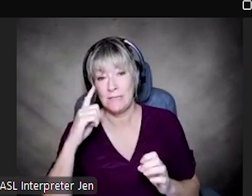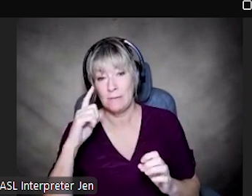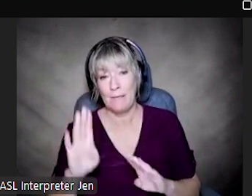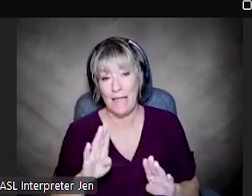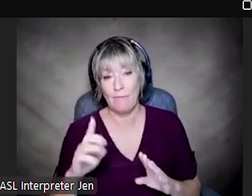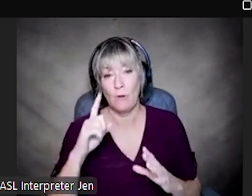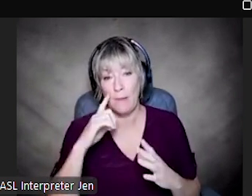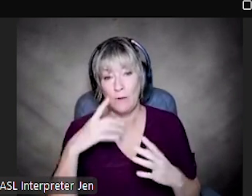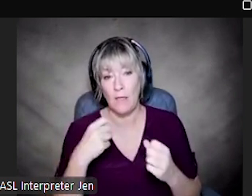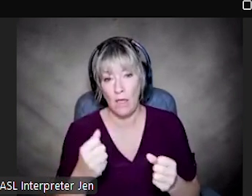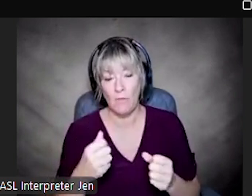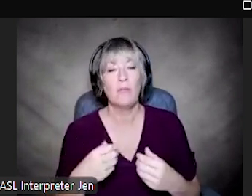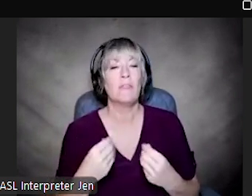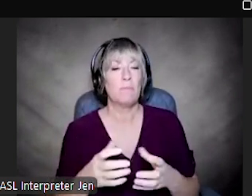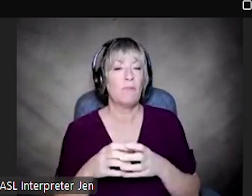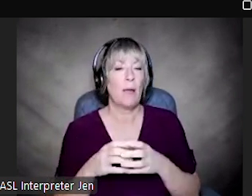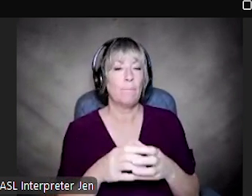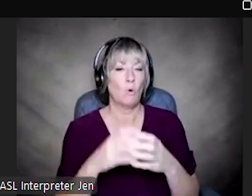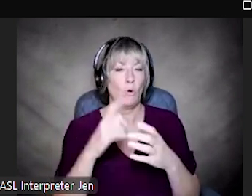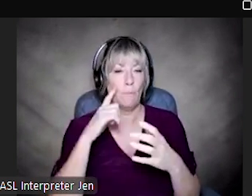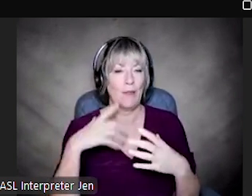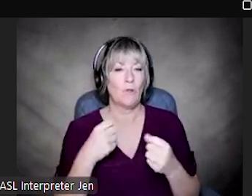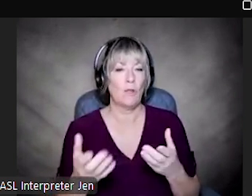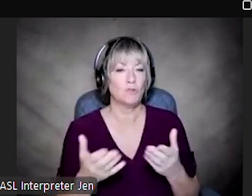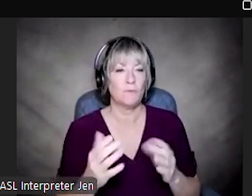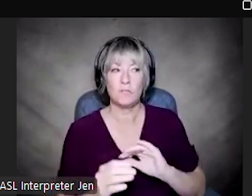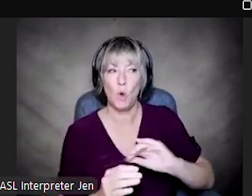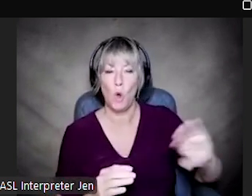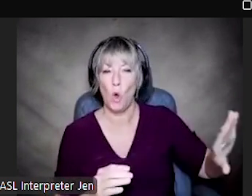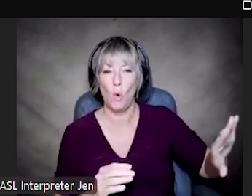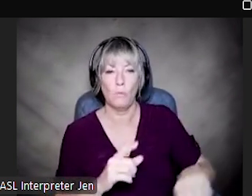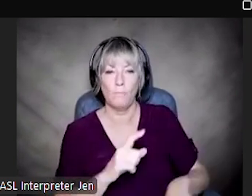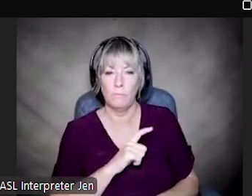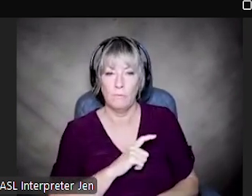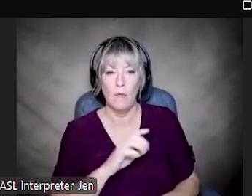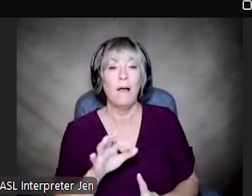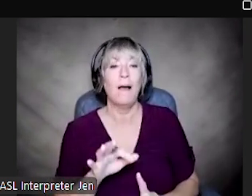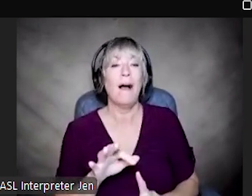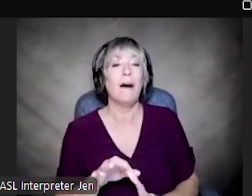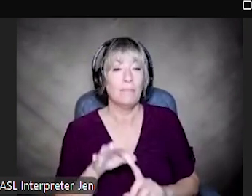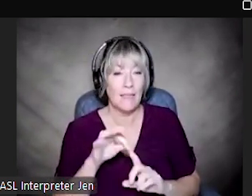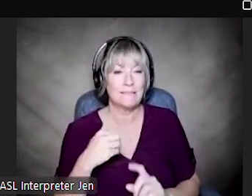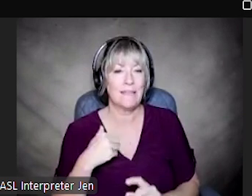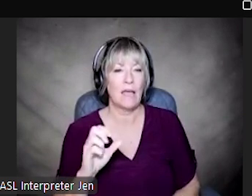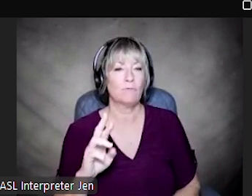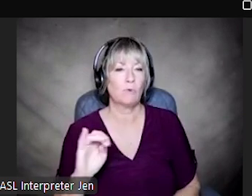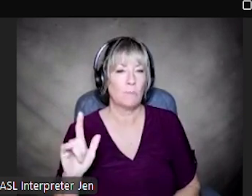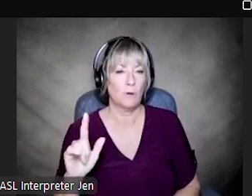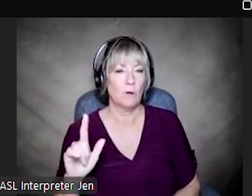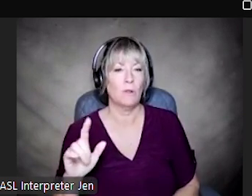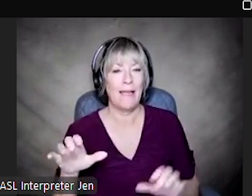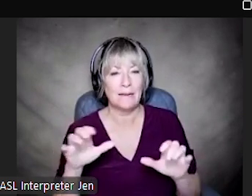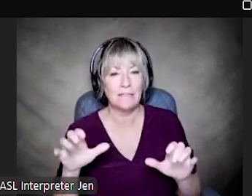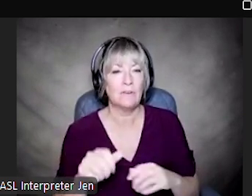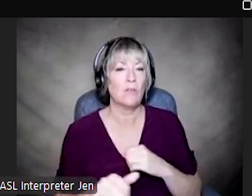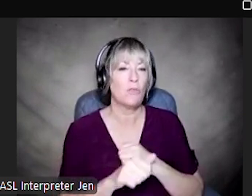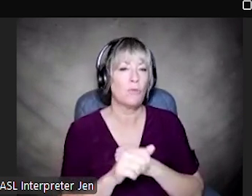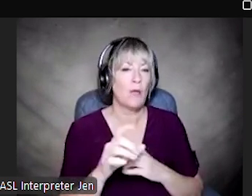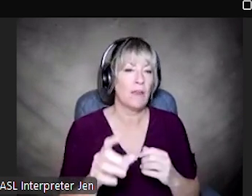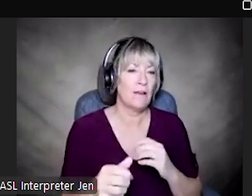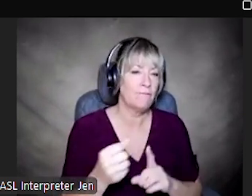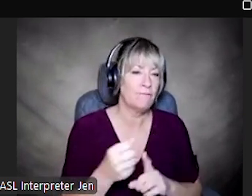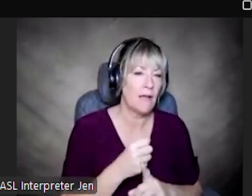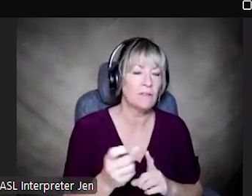mobile mental health services without law enforcement, unless there is ongoing criminal activity, a threat of violence, or assistance needed